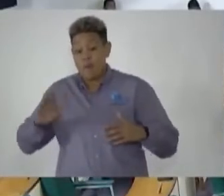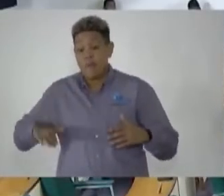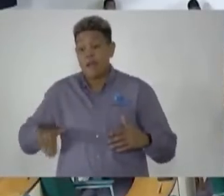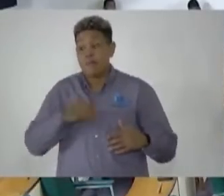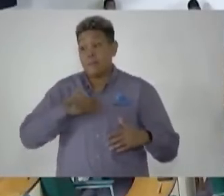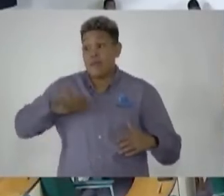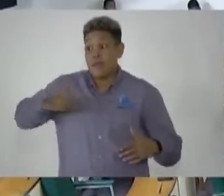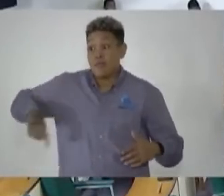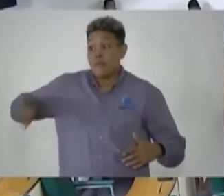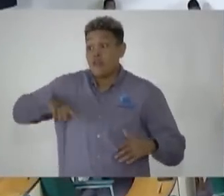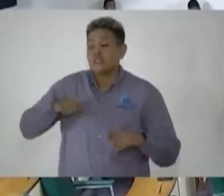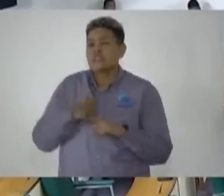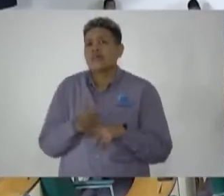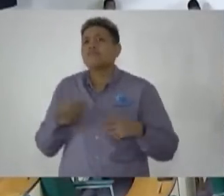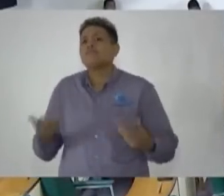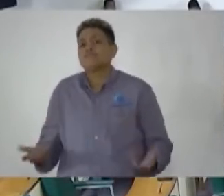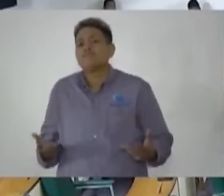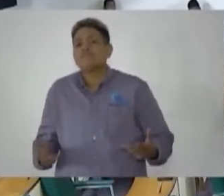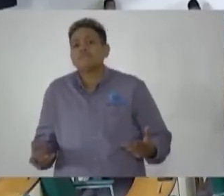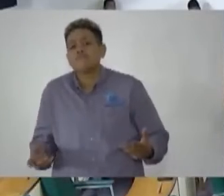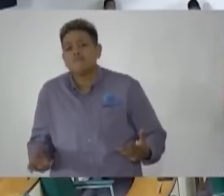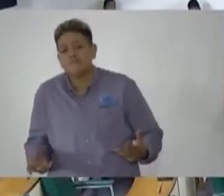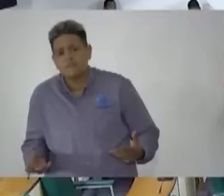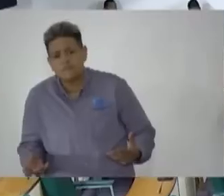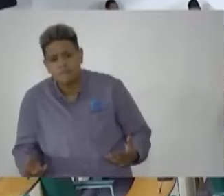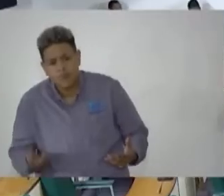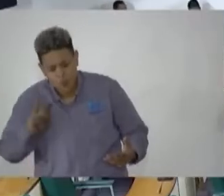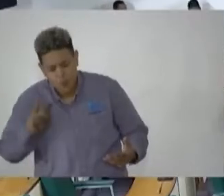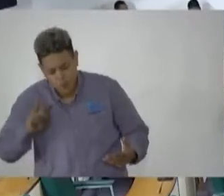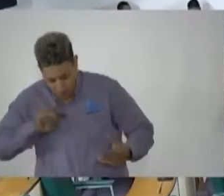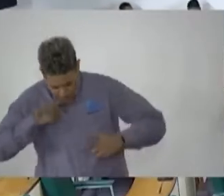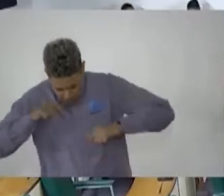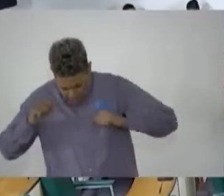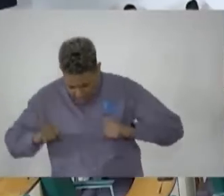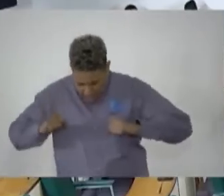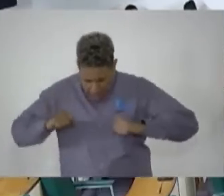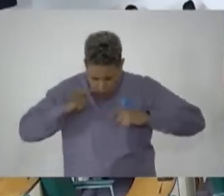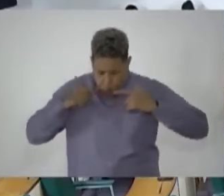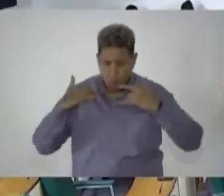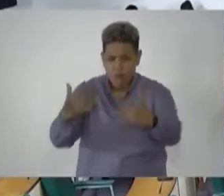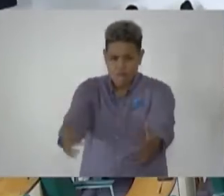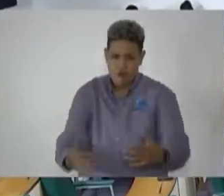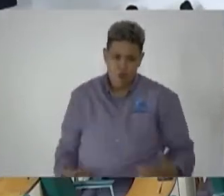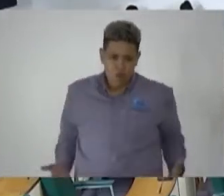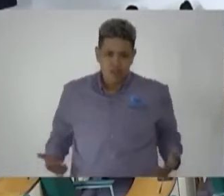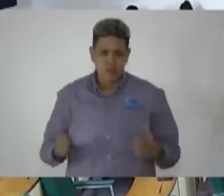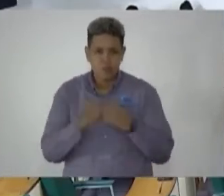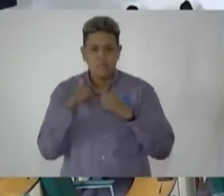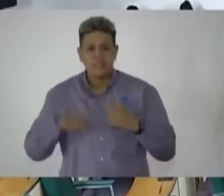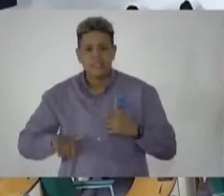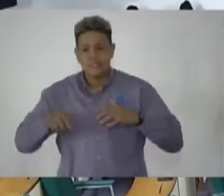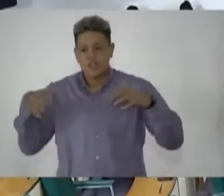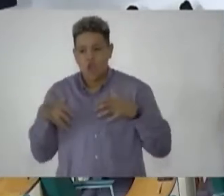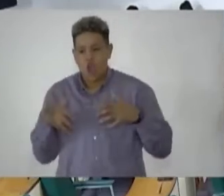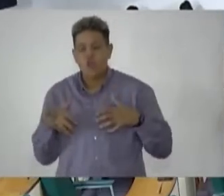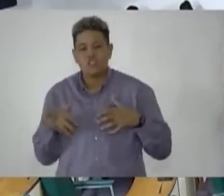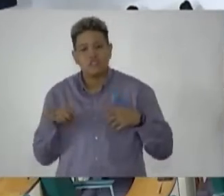Parliament, that we are able to move forward with this